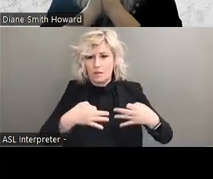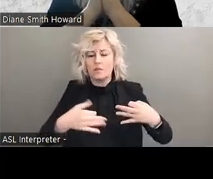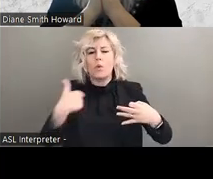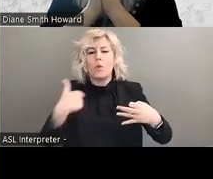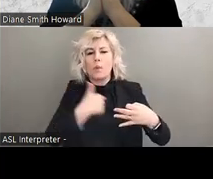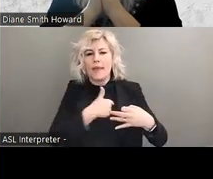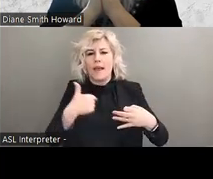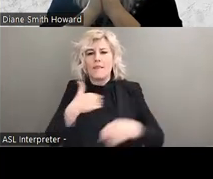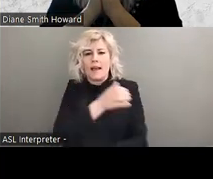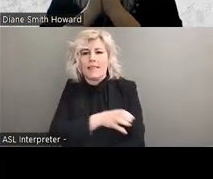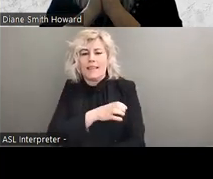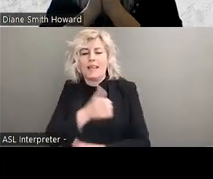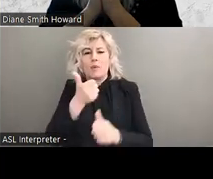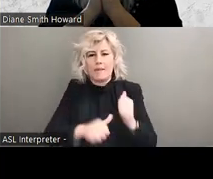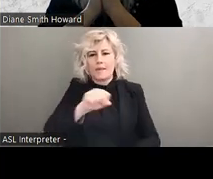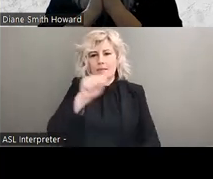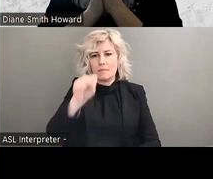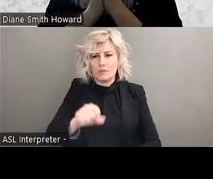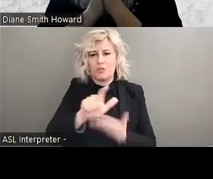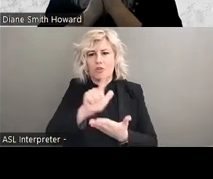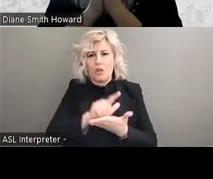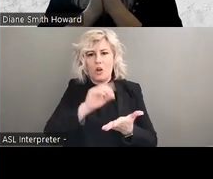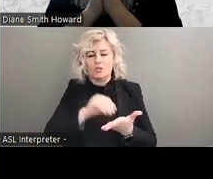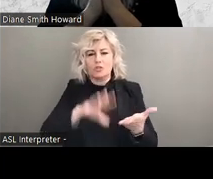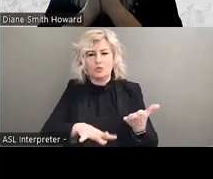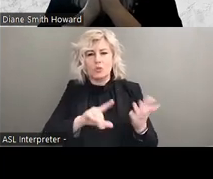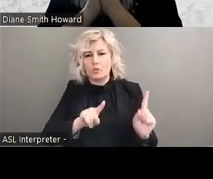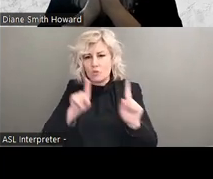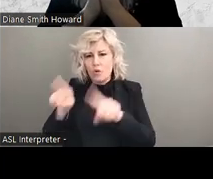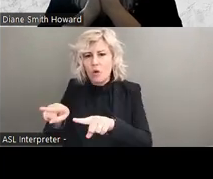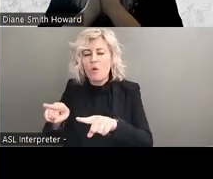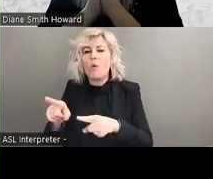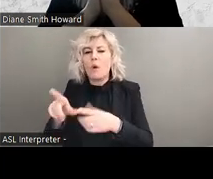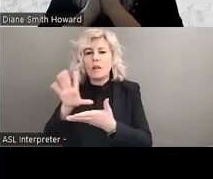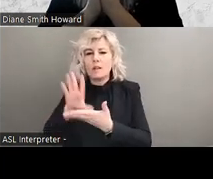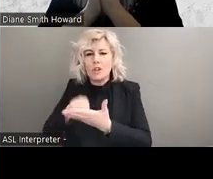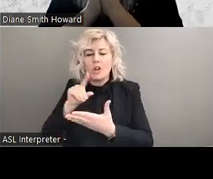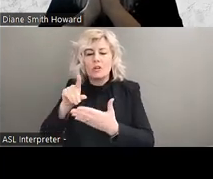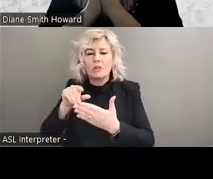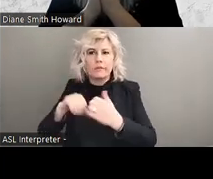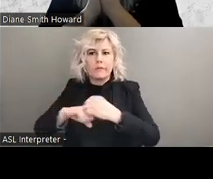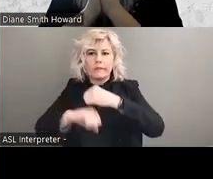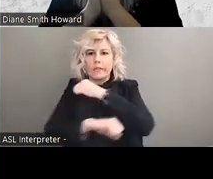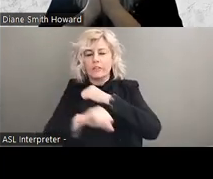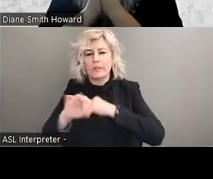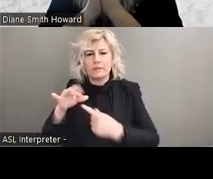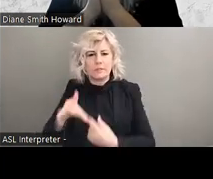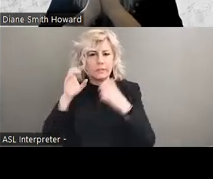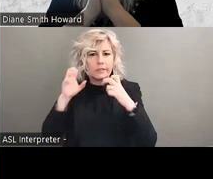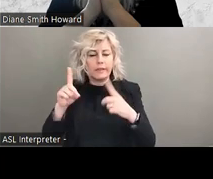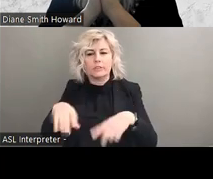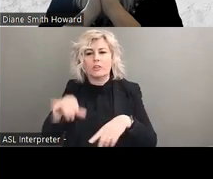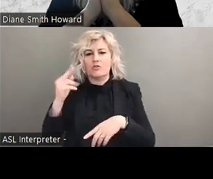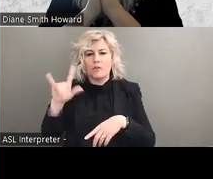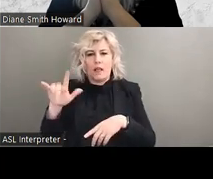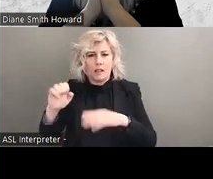where every semester law students go out and learn the fundamentals of special ed and juvenile court law. They get to